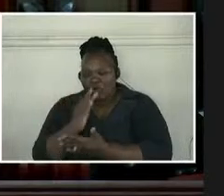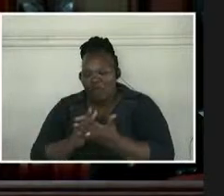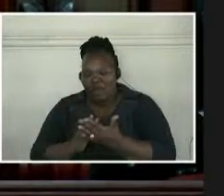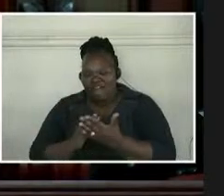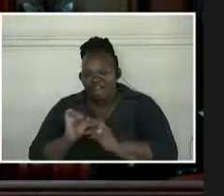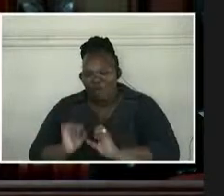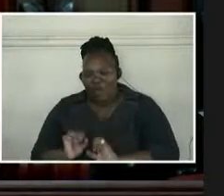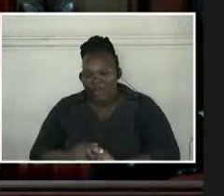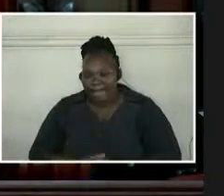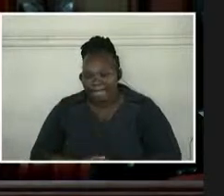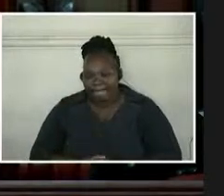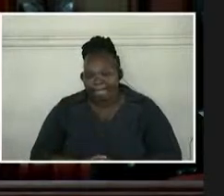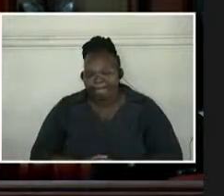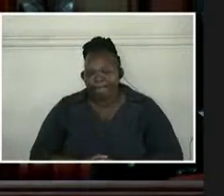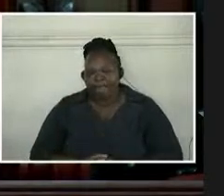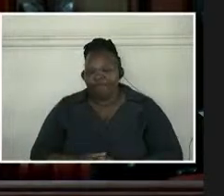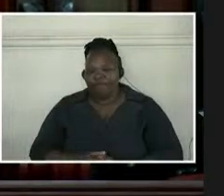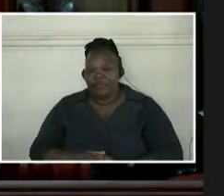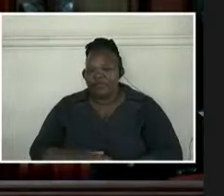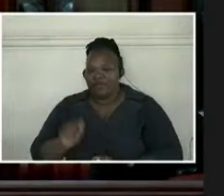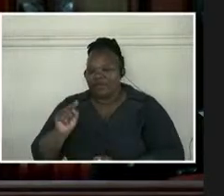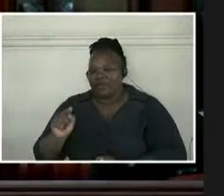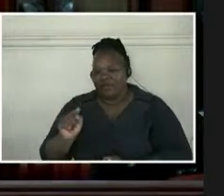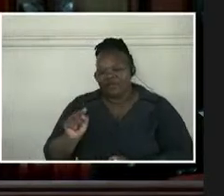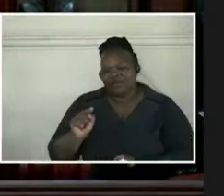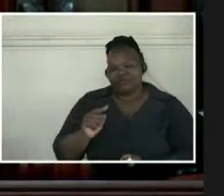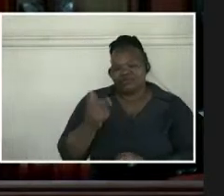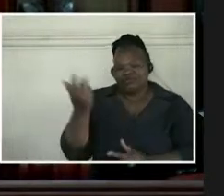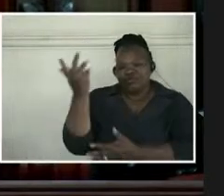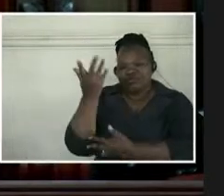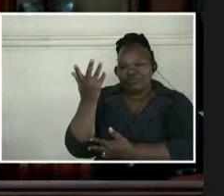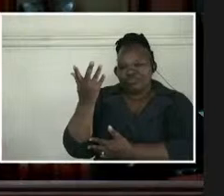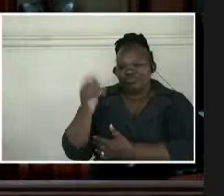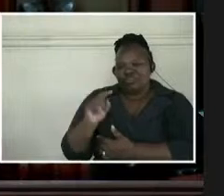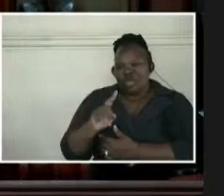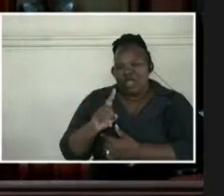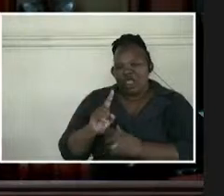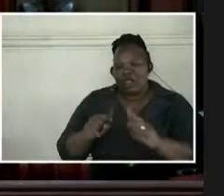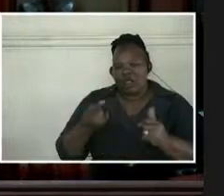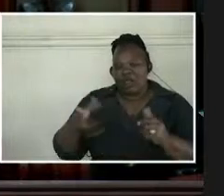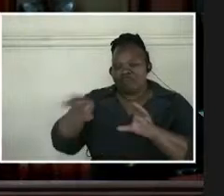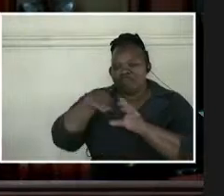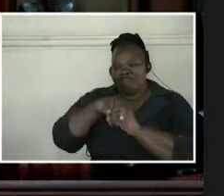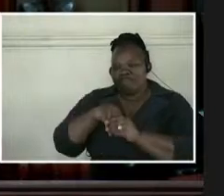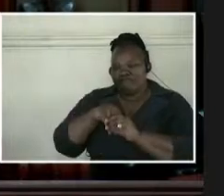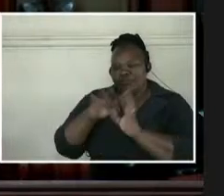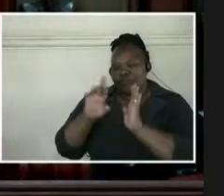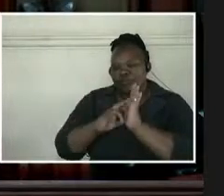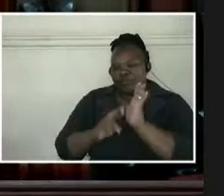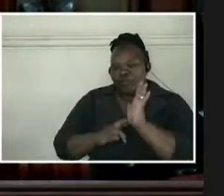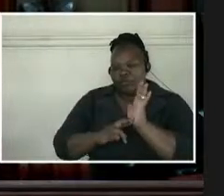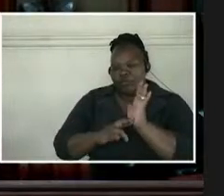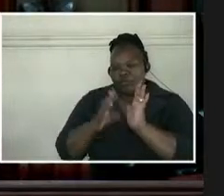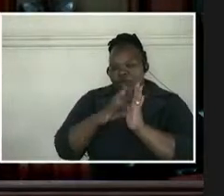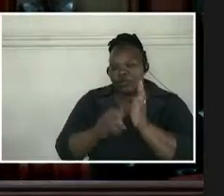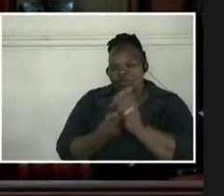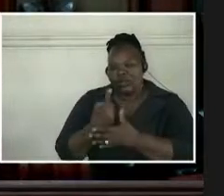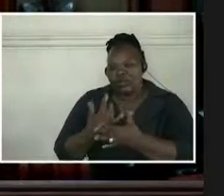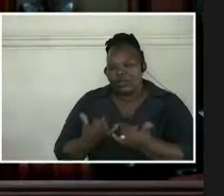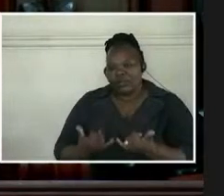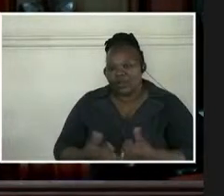behalf that speech will unfortunately not form part of the official record of the proceedings